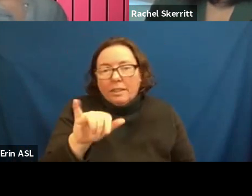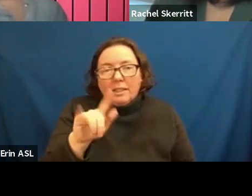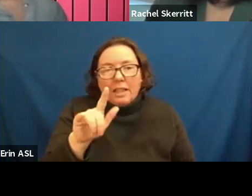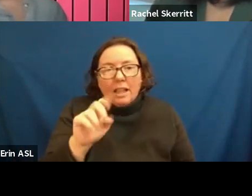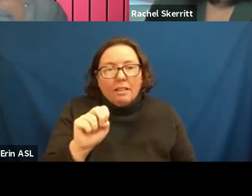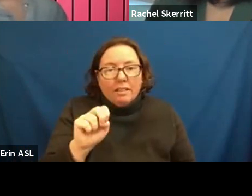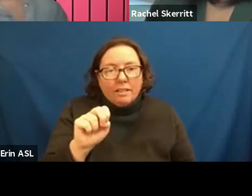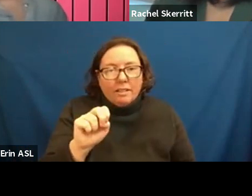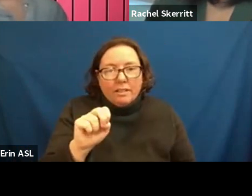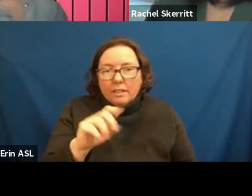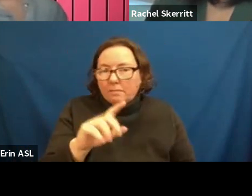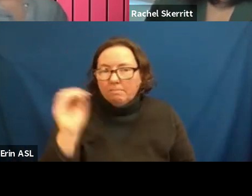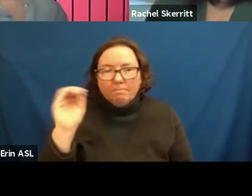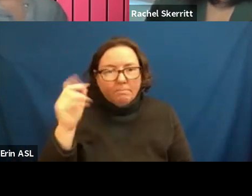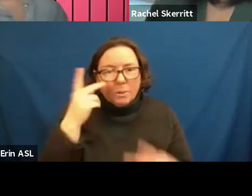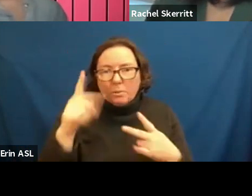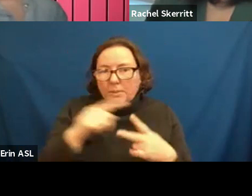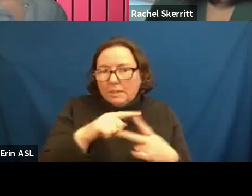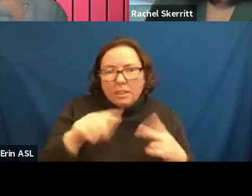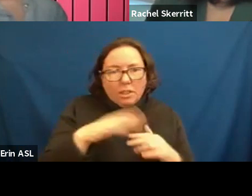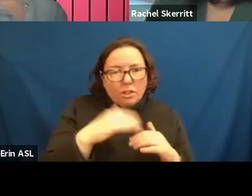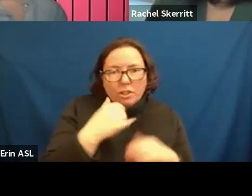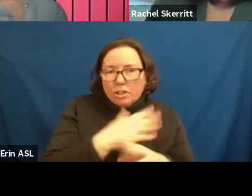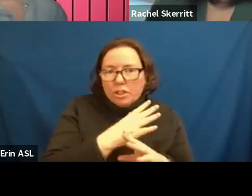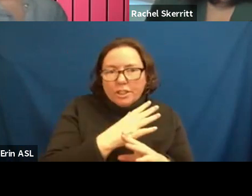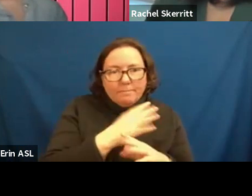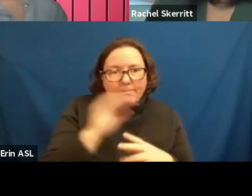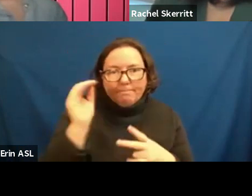Latoya, I don't see Latoya Gale either.